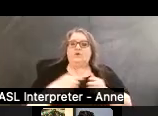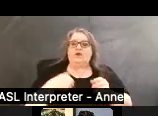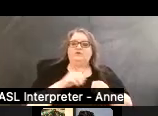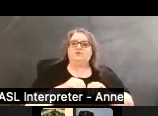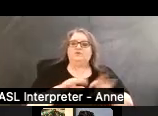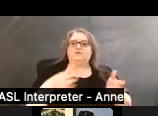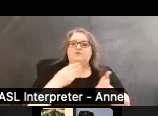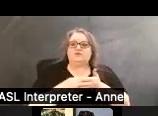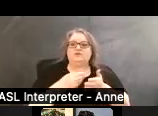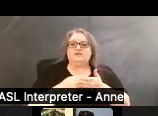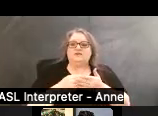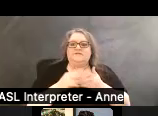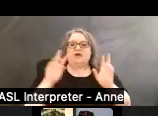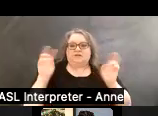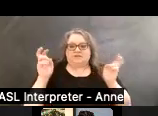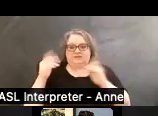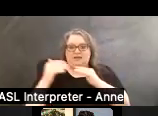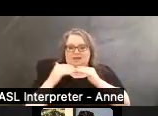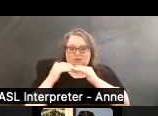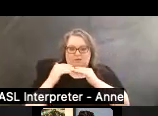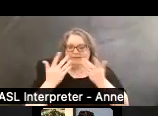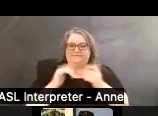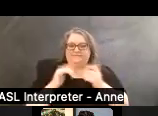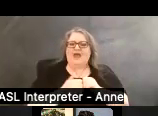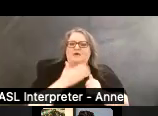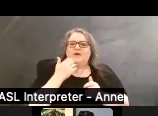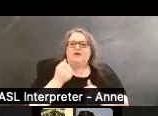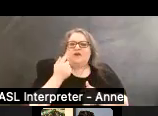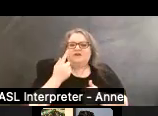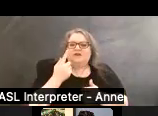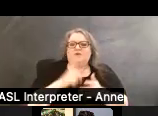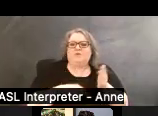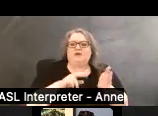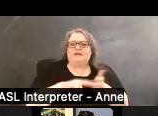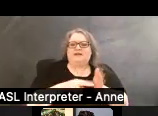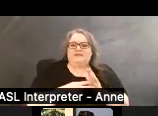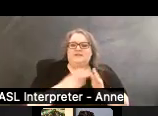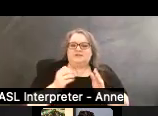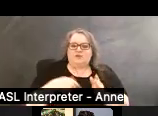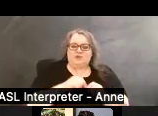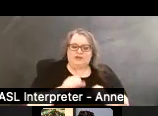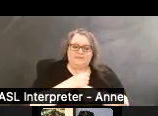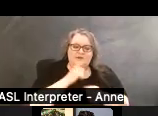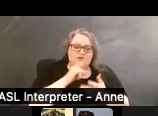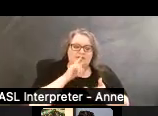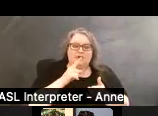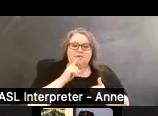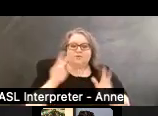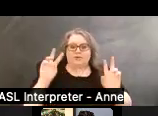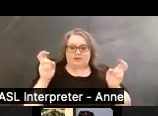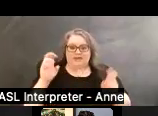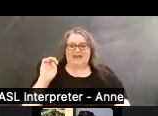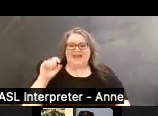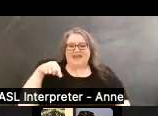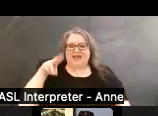funds equitably. How can we better understand what this means so that we can ensure we are being equitable while